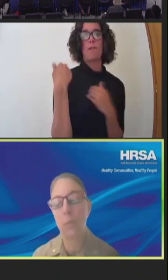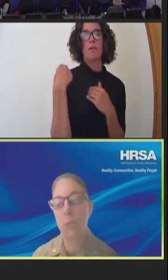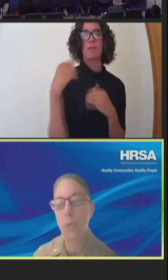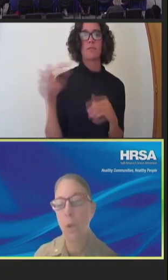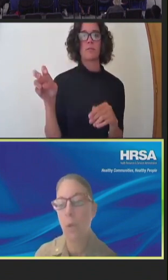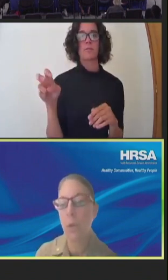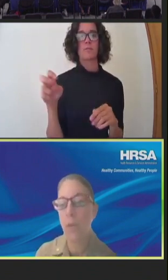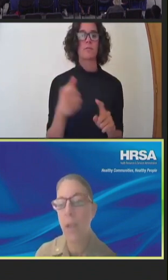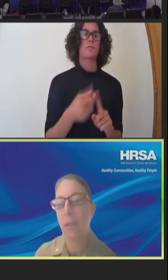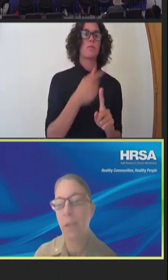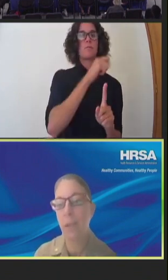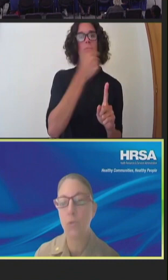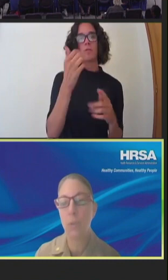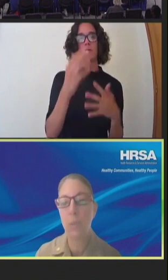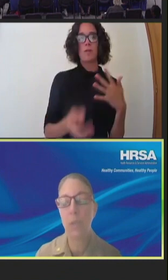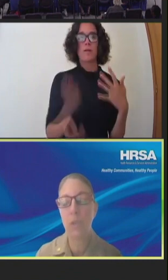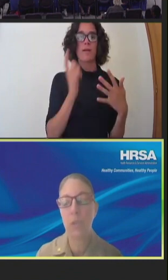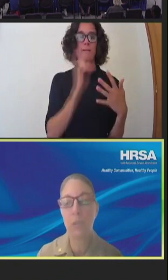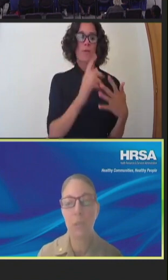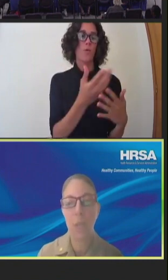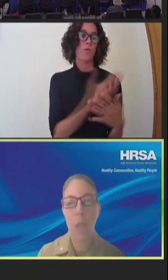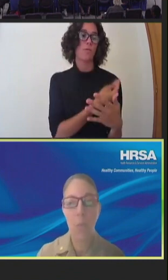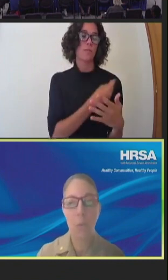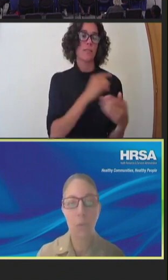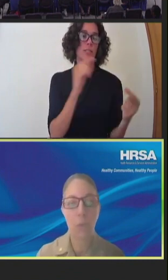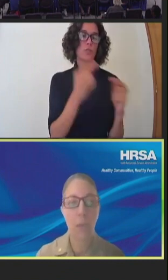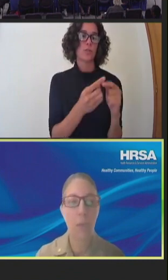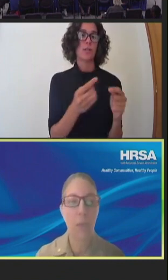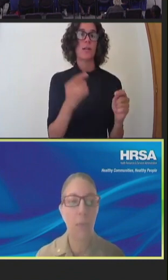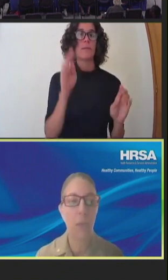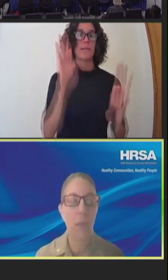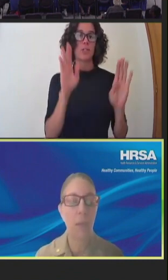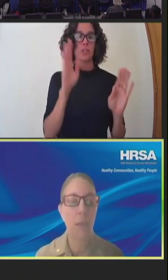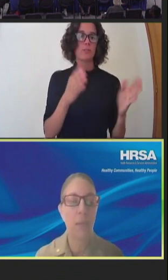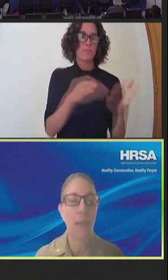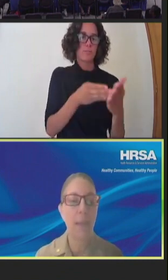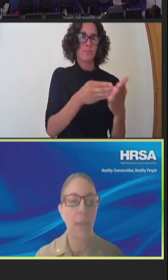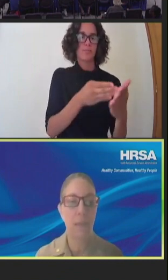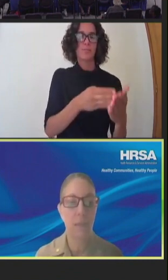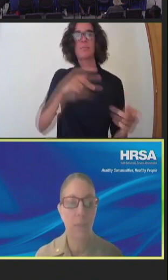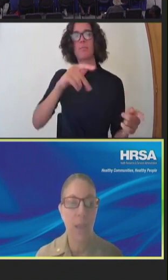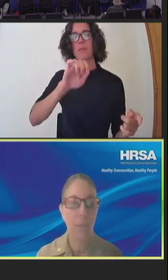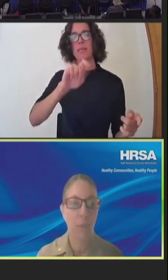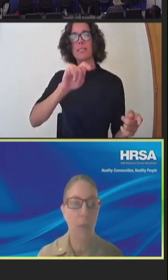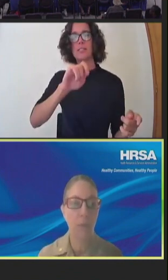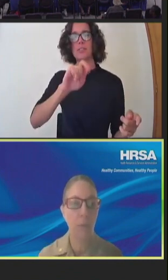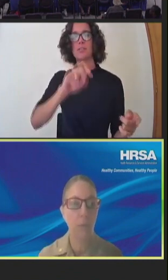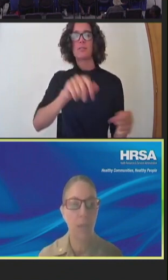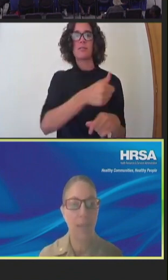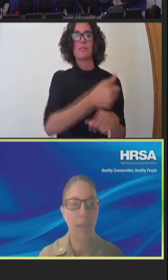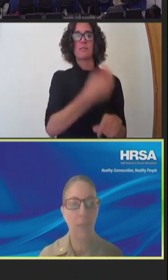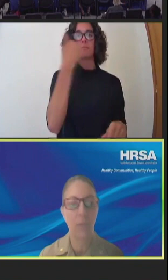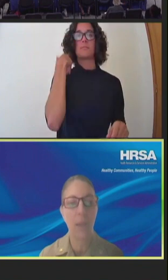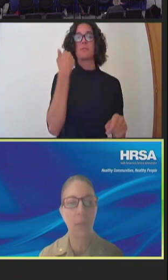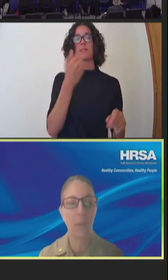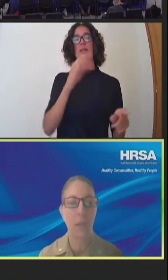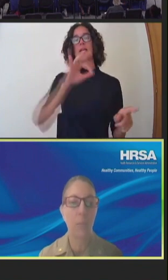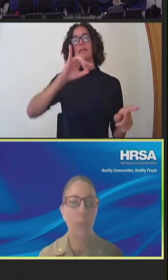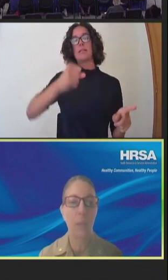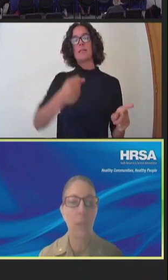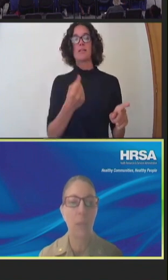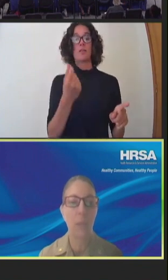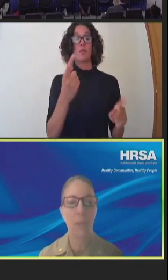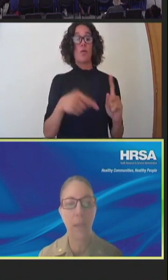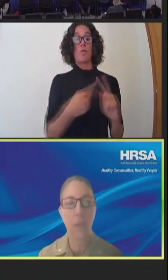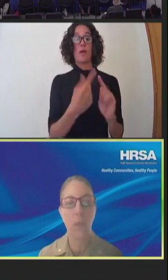system for resolving vaccine injury petitions, was created in the 1980s after lawsuits against the vaccine